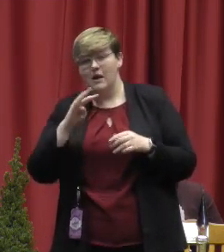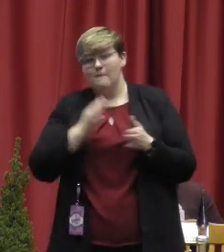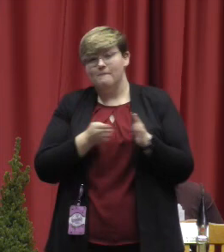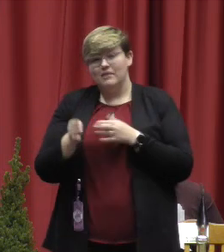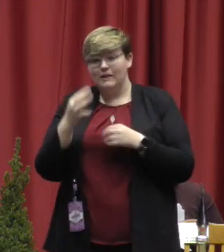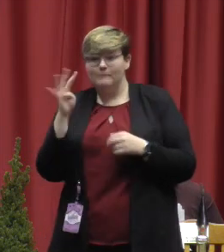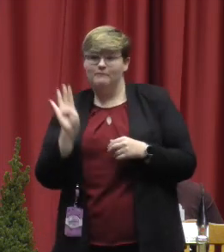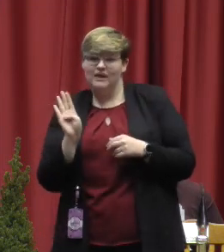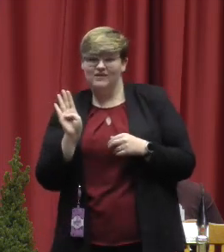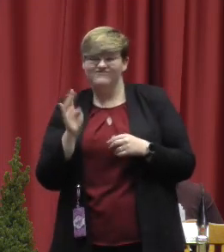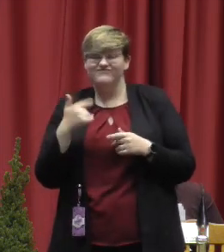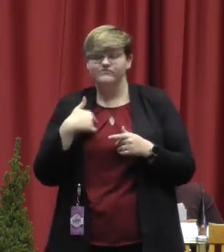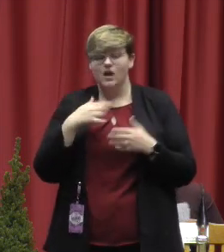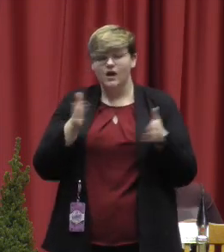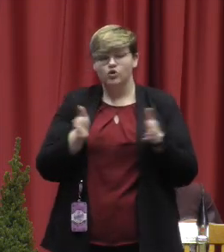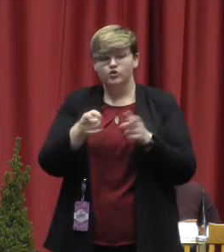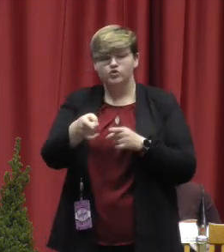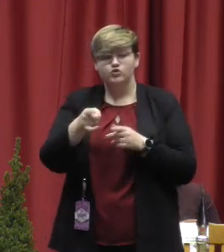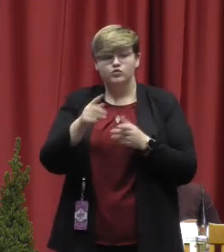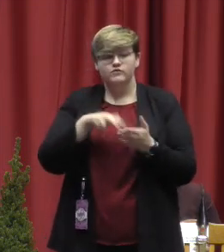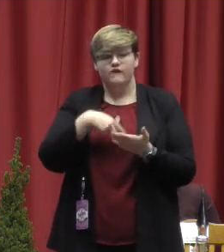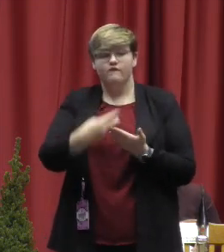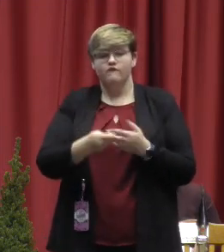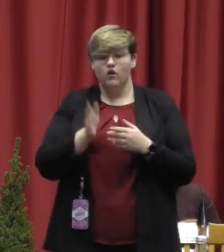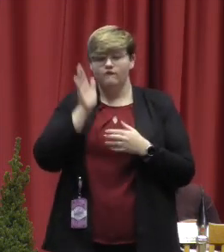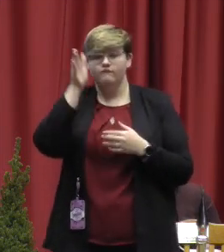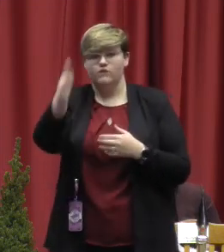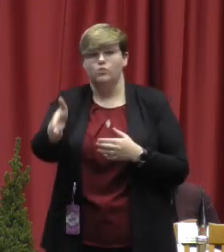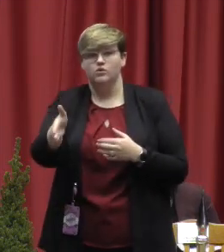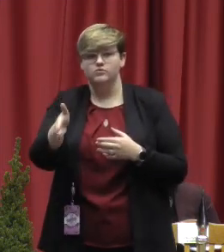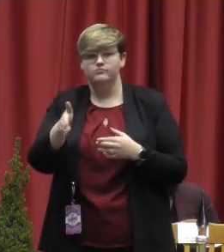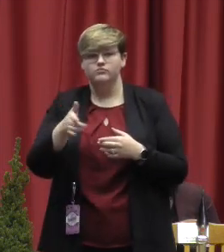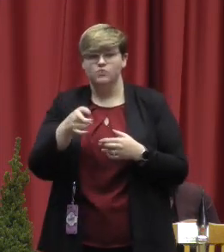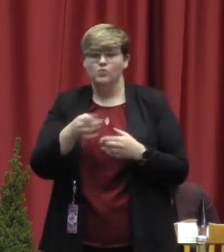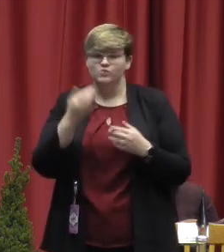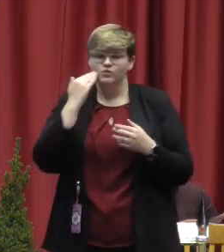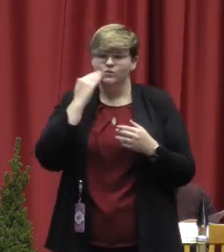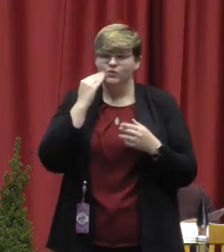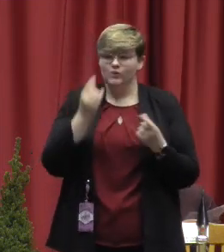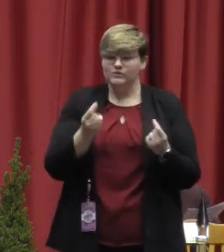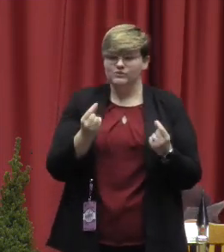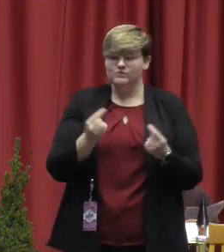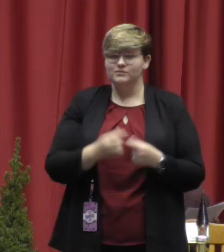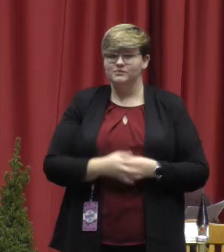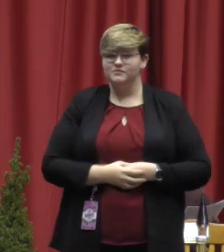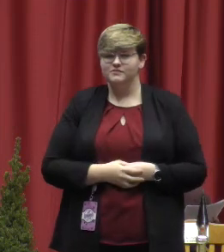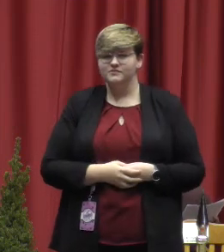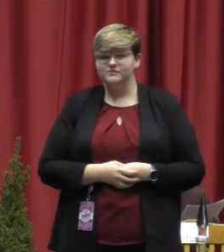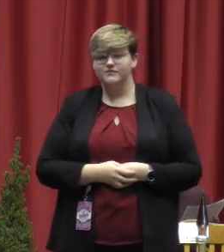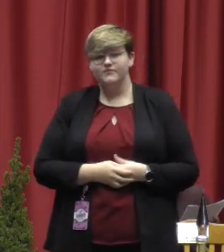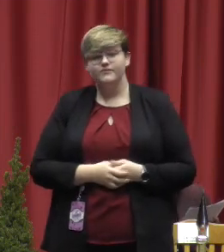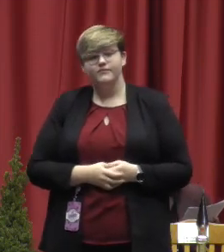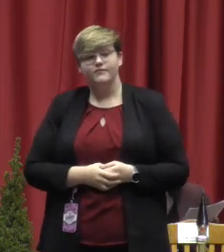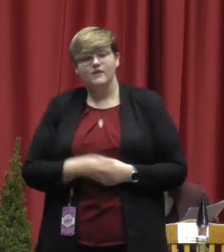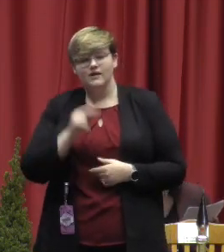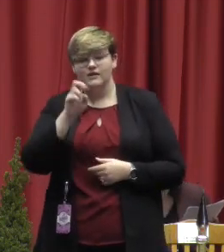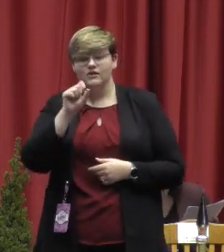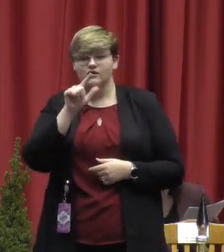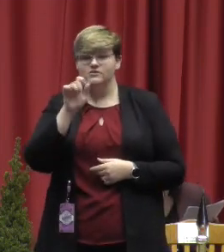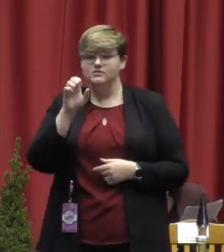Today I encourage you to fall forward. So at least in that way you know what you're gonna hit. Nelson Mandela once